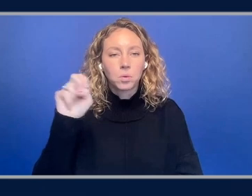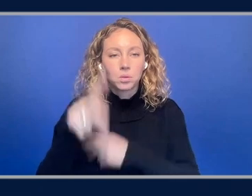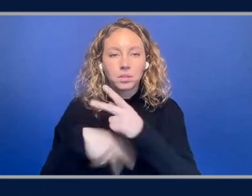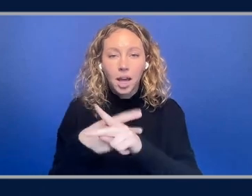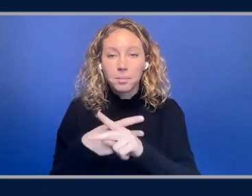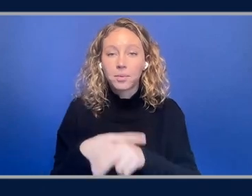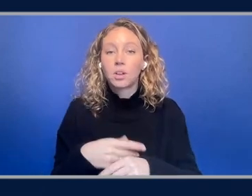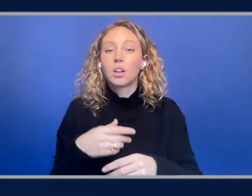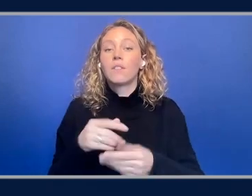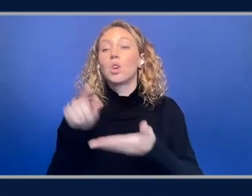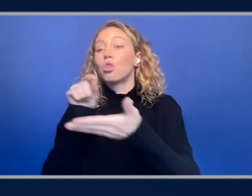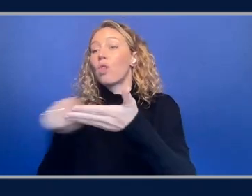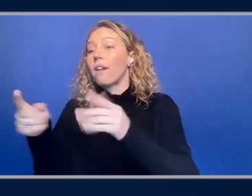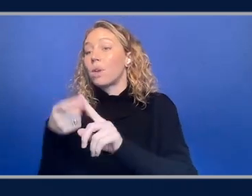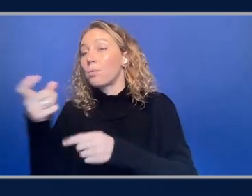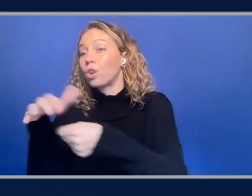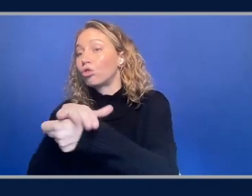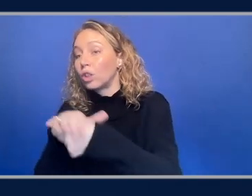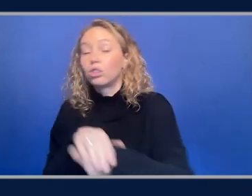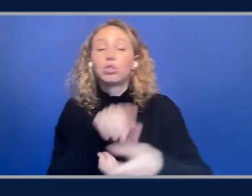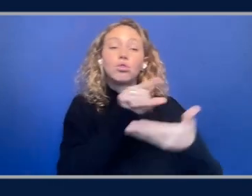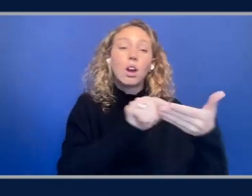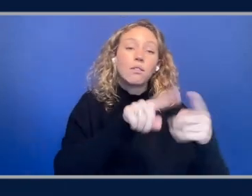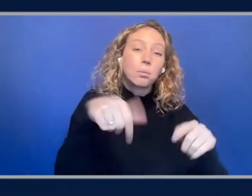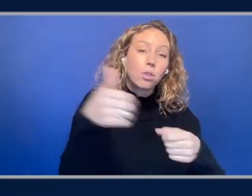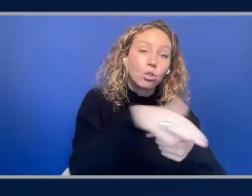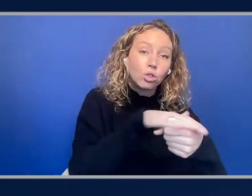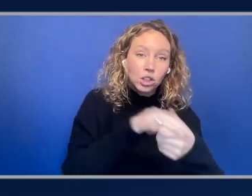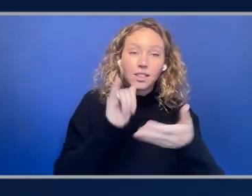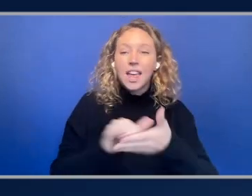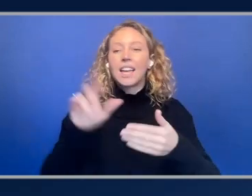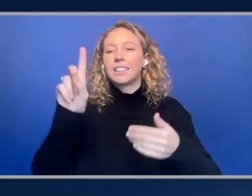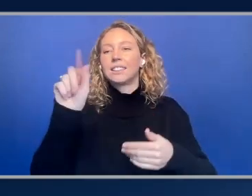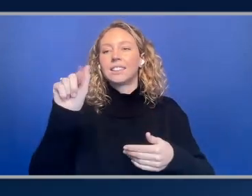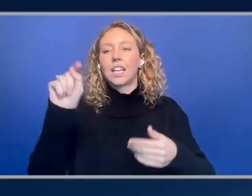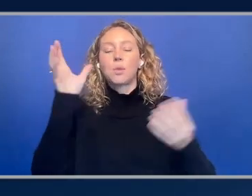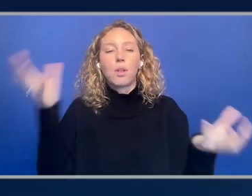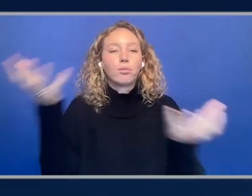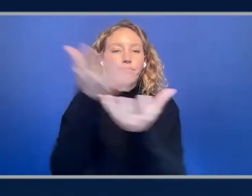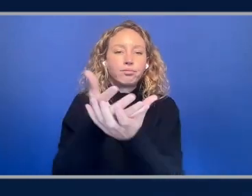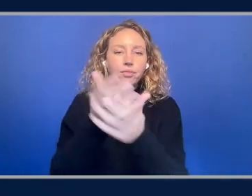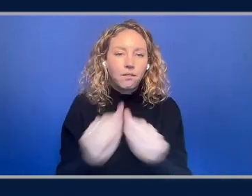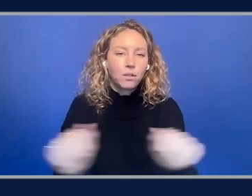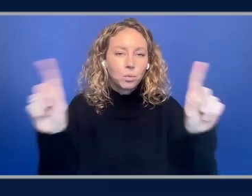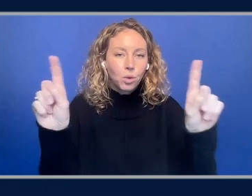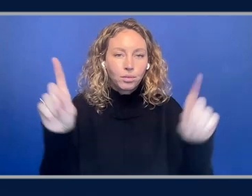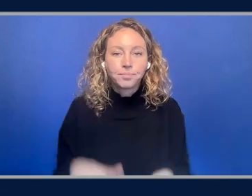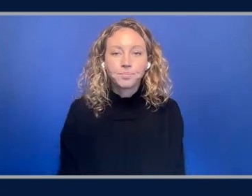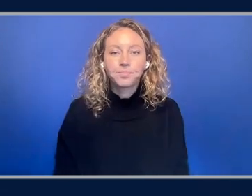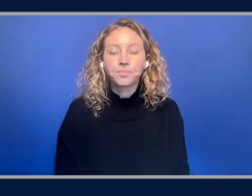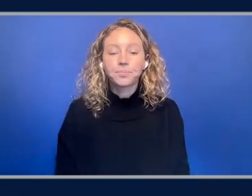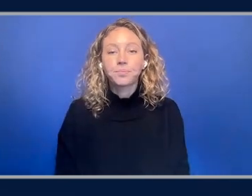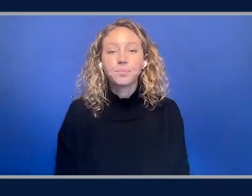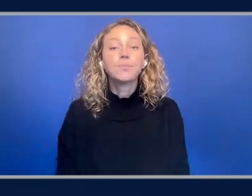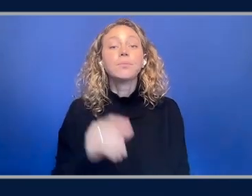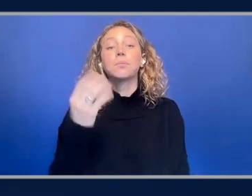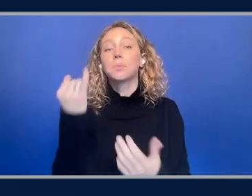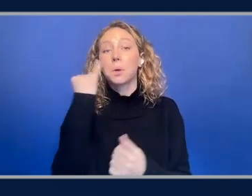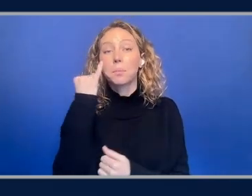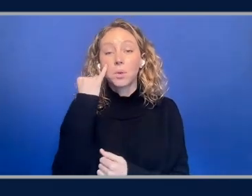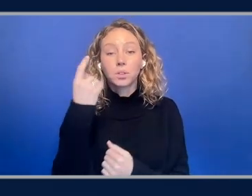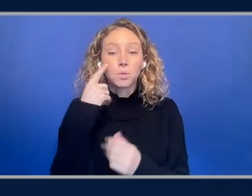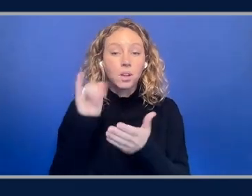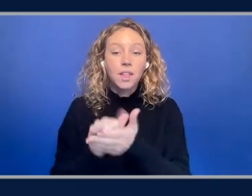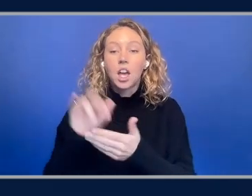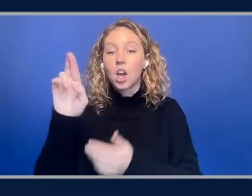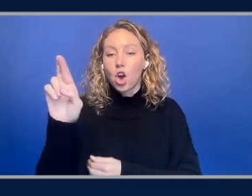from another region, eventually that data will be everywhere, right? Yeah. The thing you can do though is if you have, let's say for the R use case, so you have